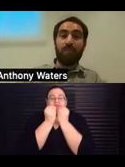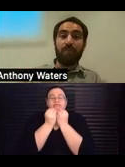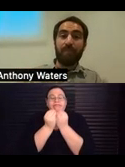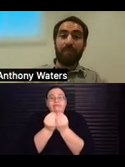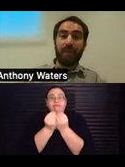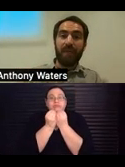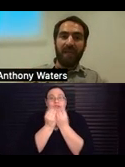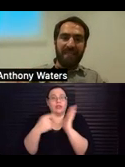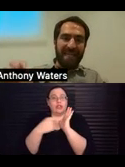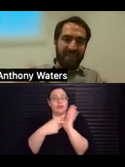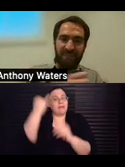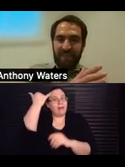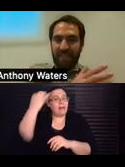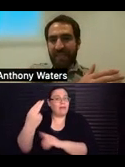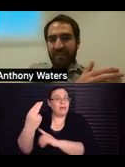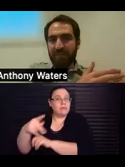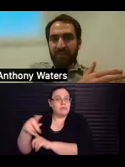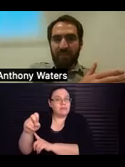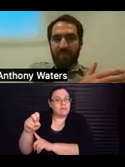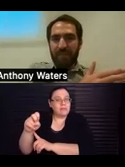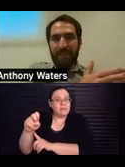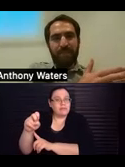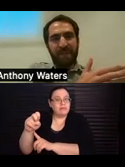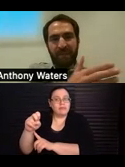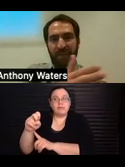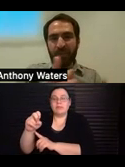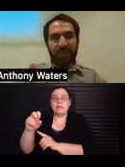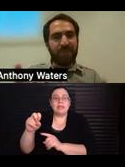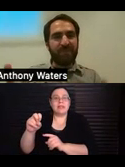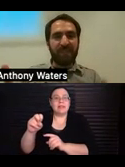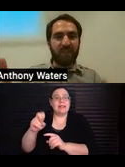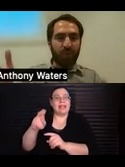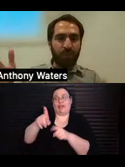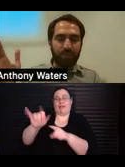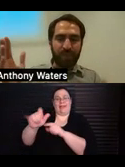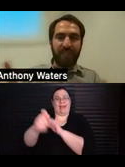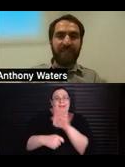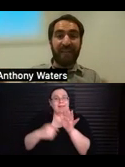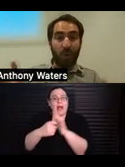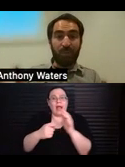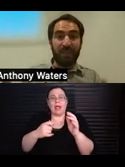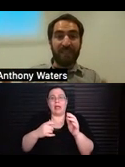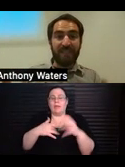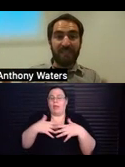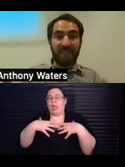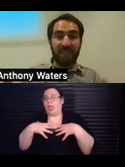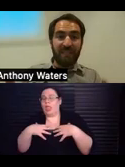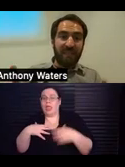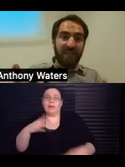hope. That even in that period where he was feeling so bleak and